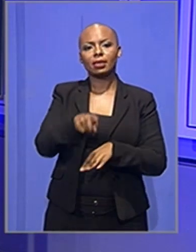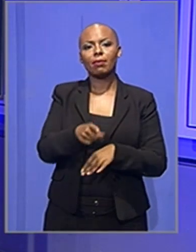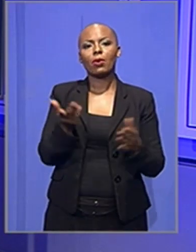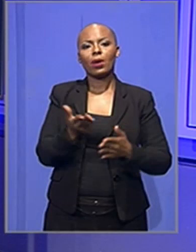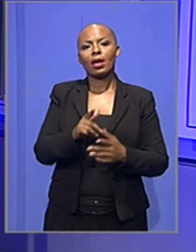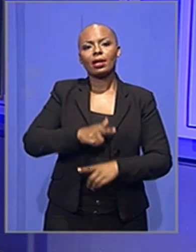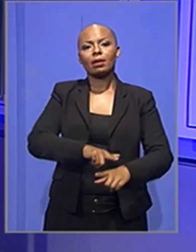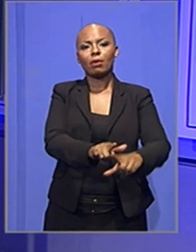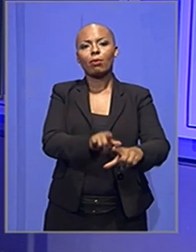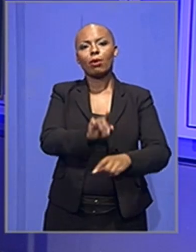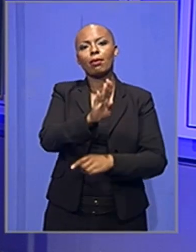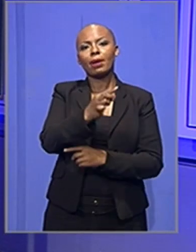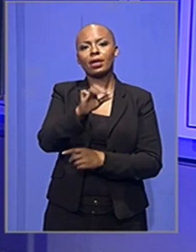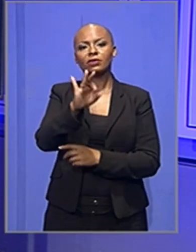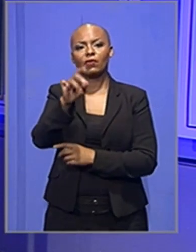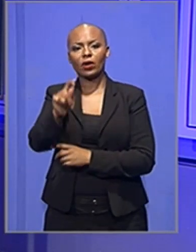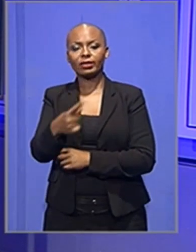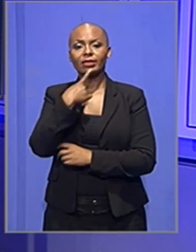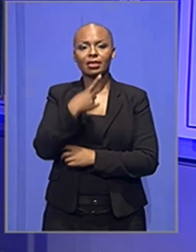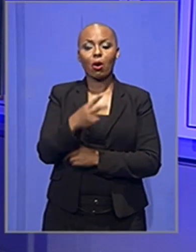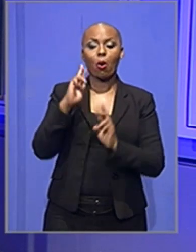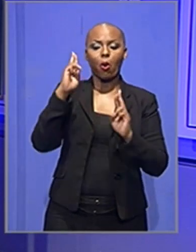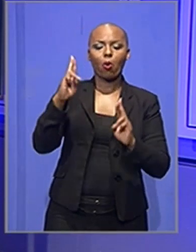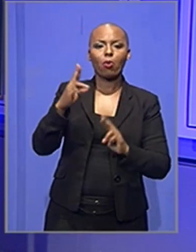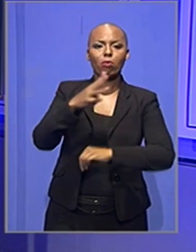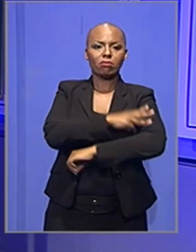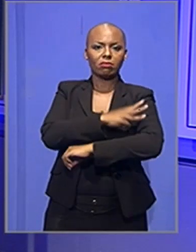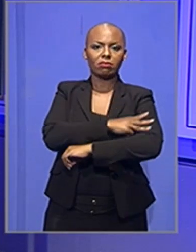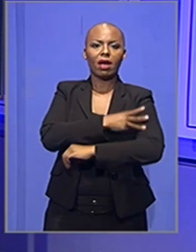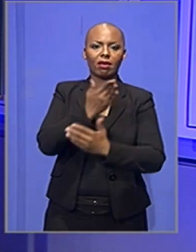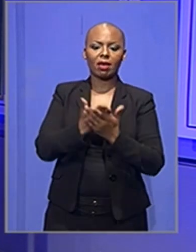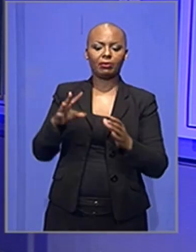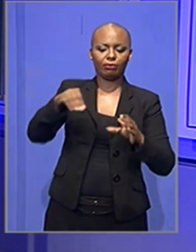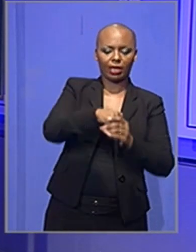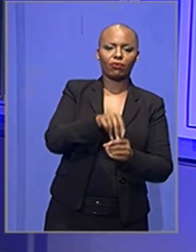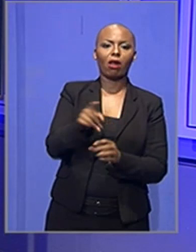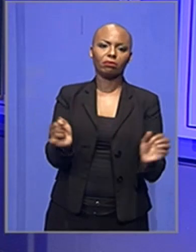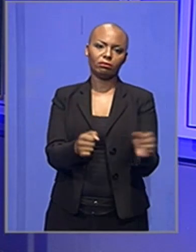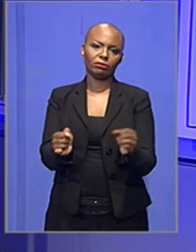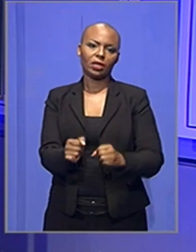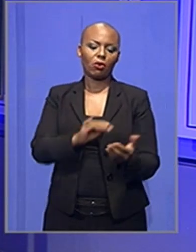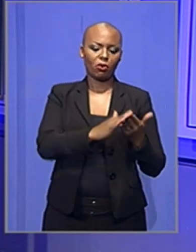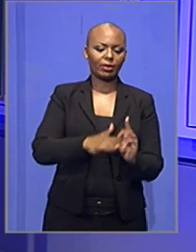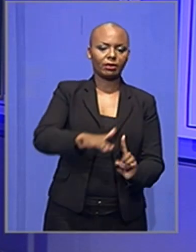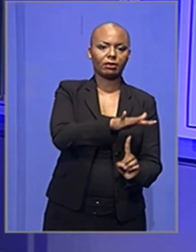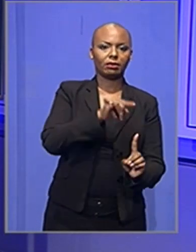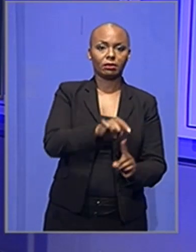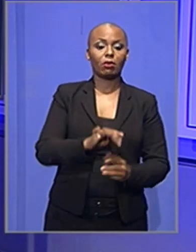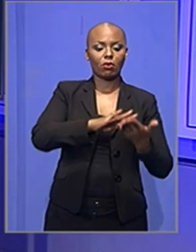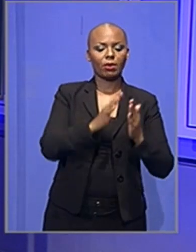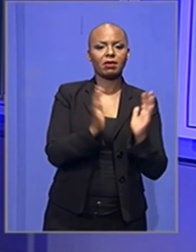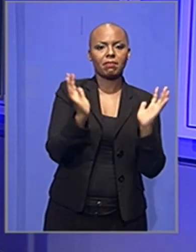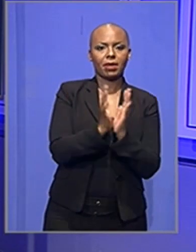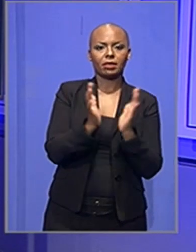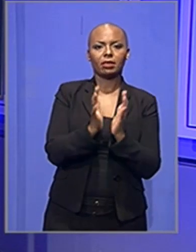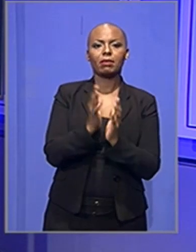Fort Limpopo ba re ba tshepa hore beng ba morafo ba tla ba kenyeletsa tsamaisong ya ona. Baetapele ba baahi ba ne ba tshwere kopano le bohle